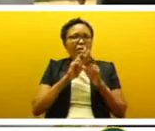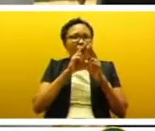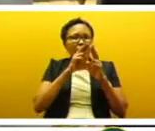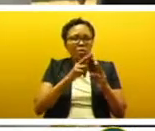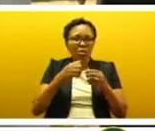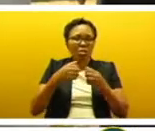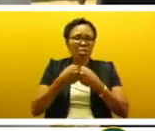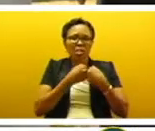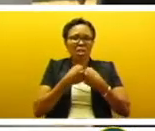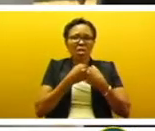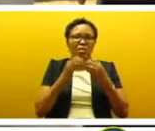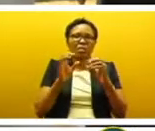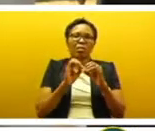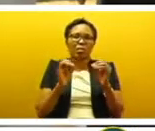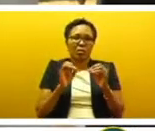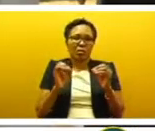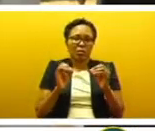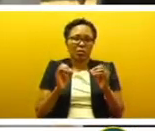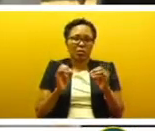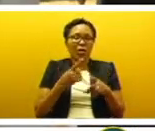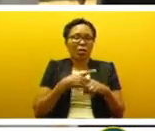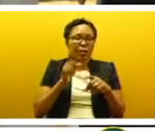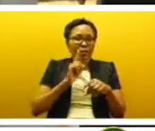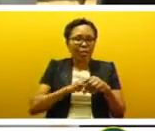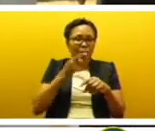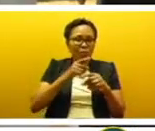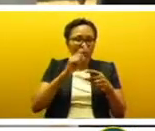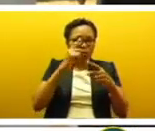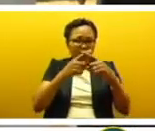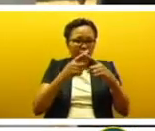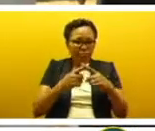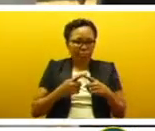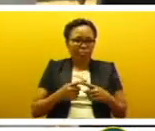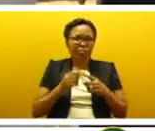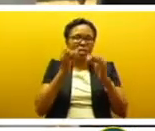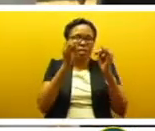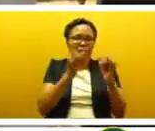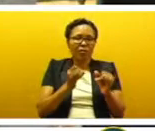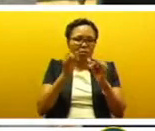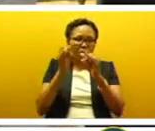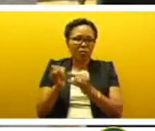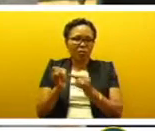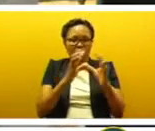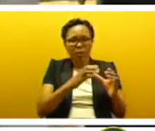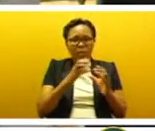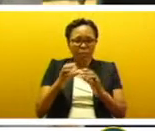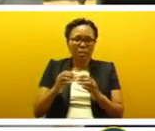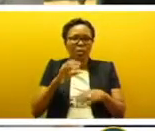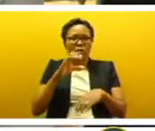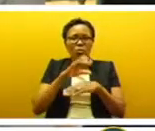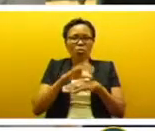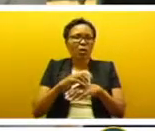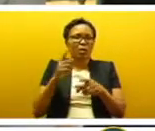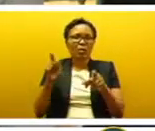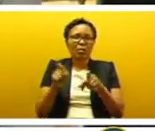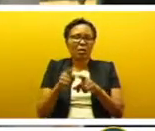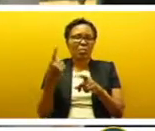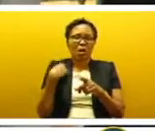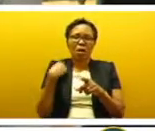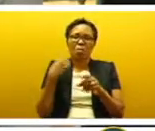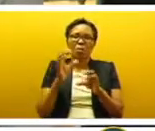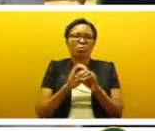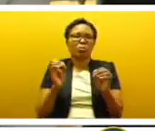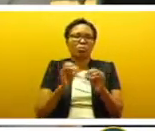challenged. That when you add the totals for the individual parties, you don't get the total ascribed. But the total